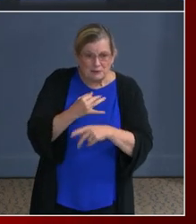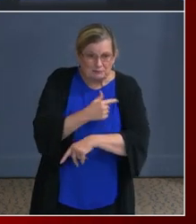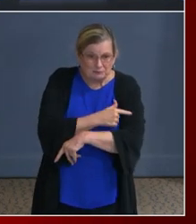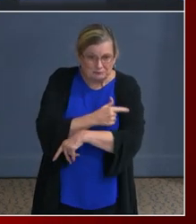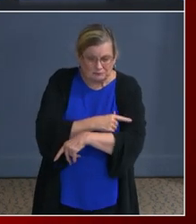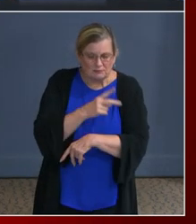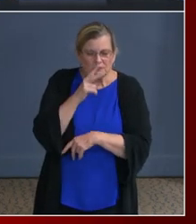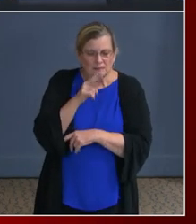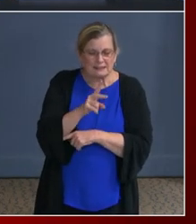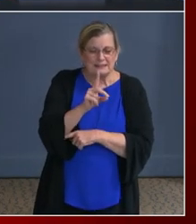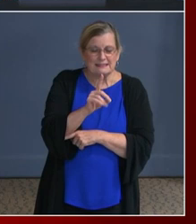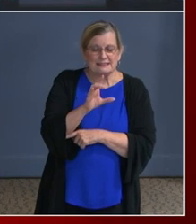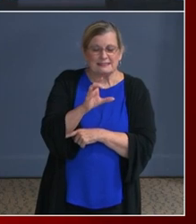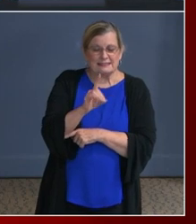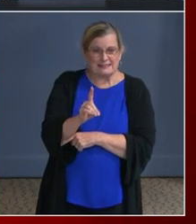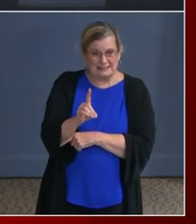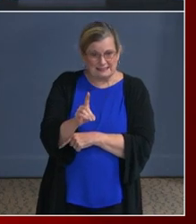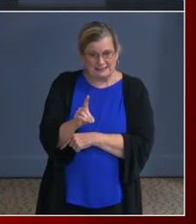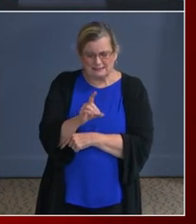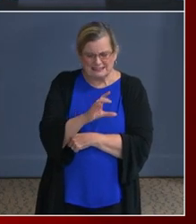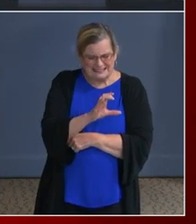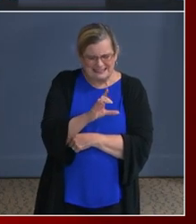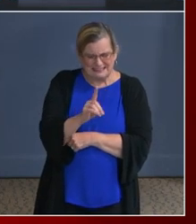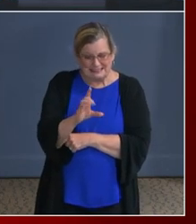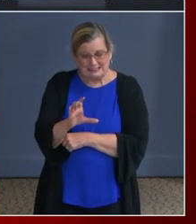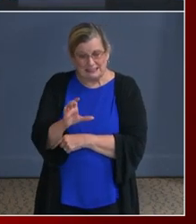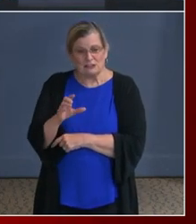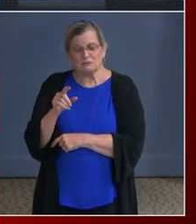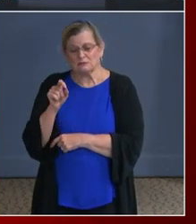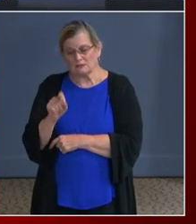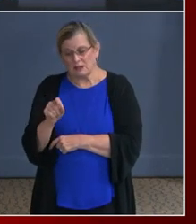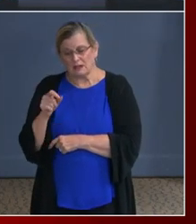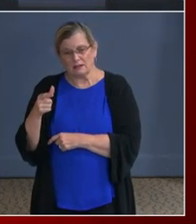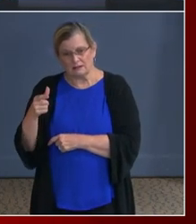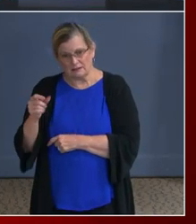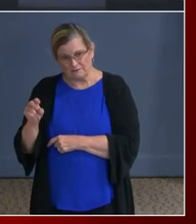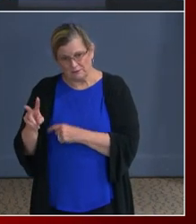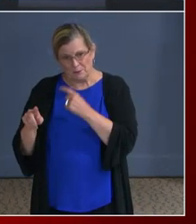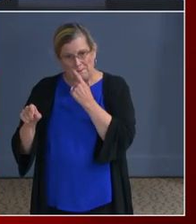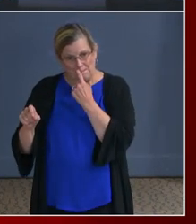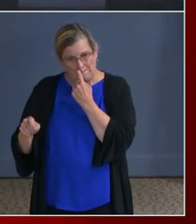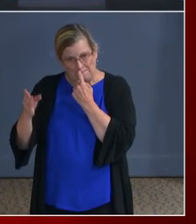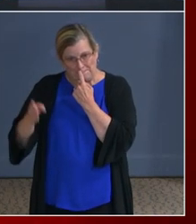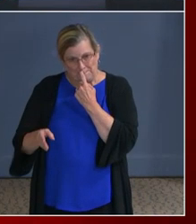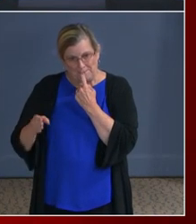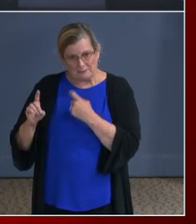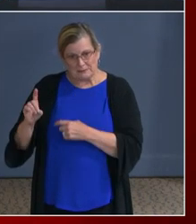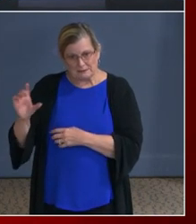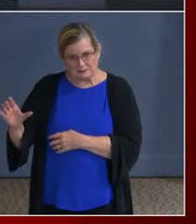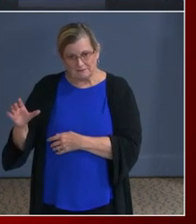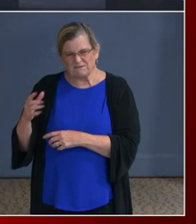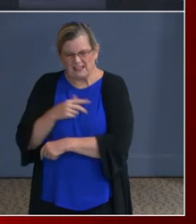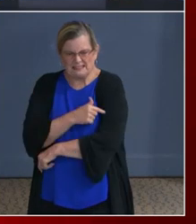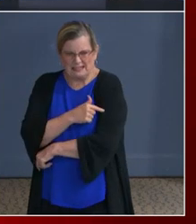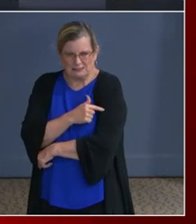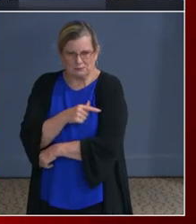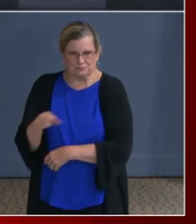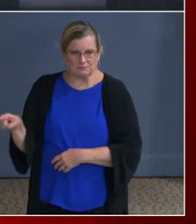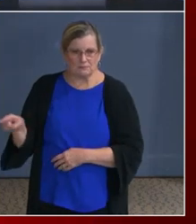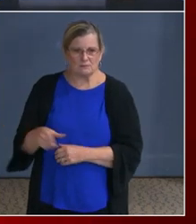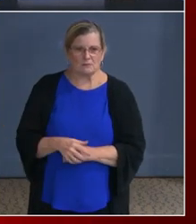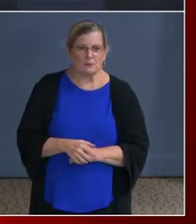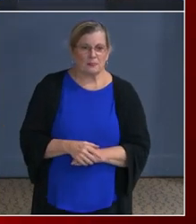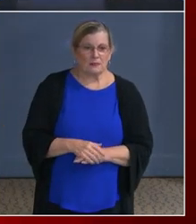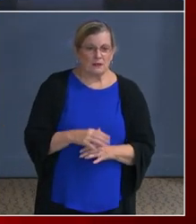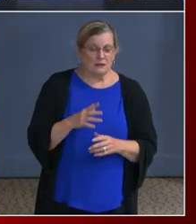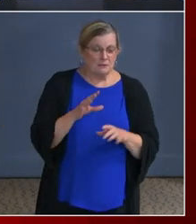cdc.gov/vaccines. Parents can also take advantage of a number of school-based health centers around the city. These sites, which